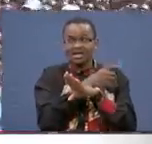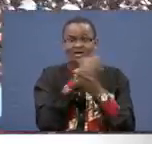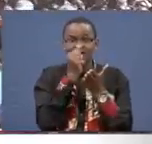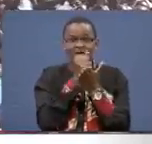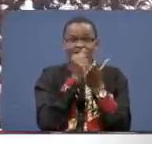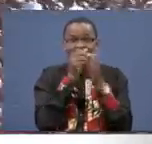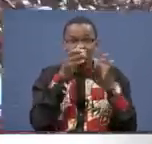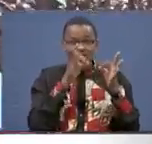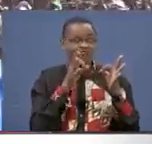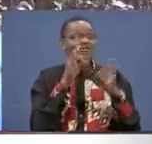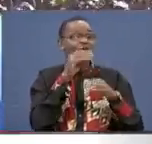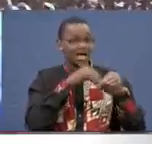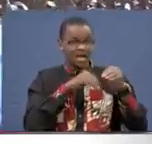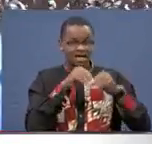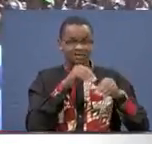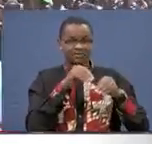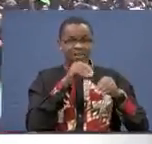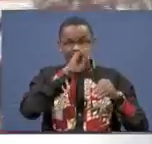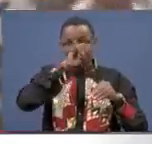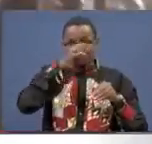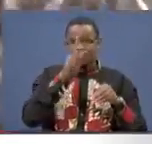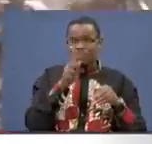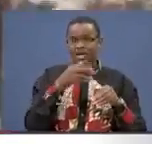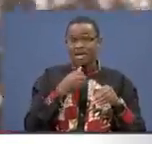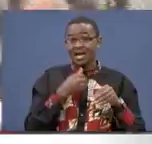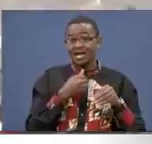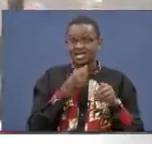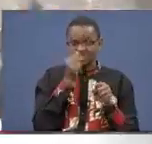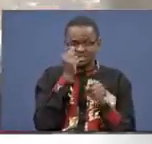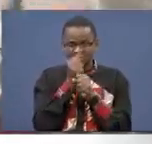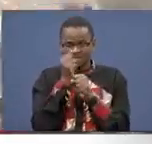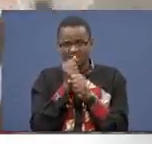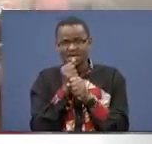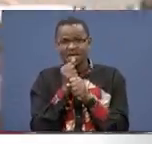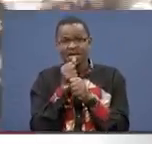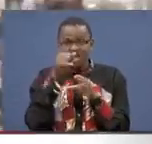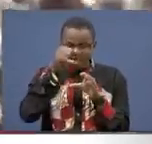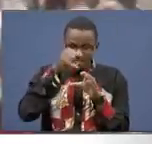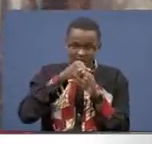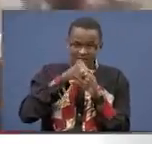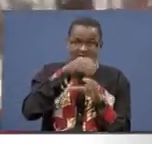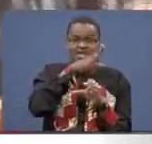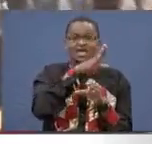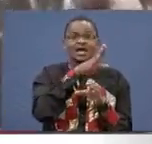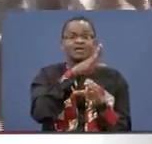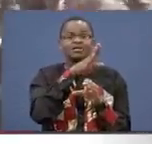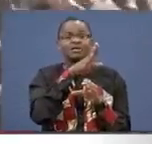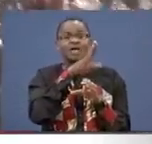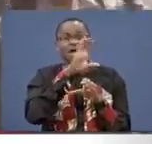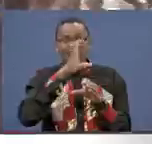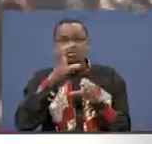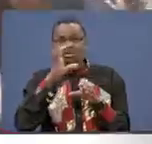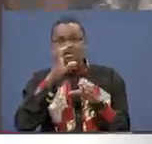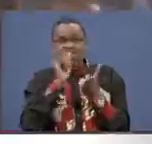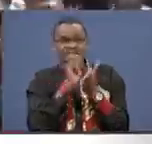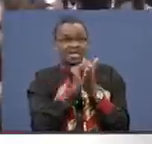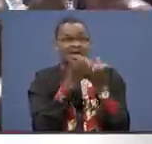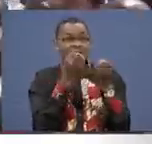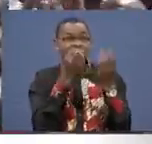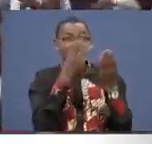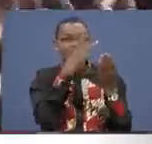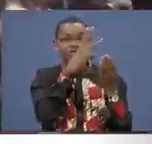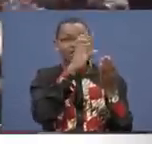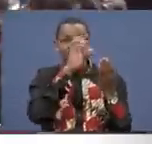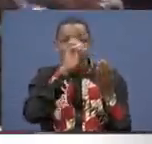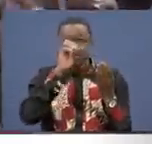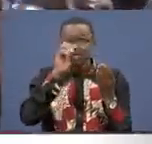if elected. Jubilee Party has been making several inroads in the cosmopolitan county that has more than